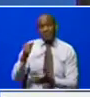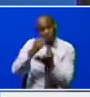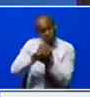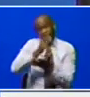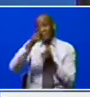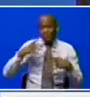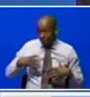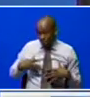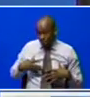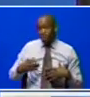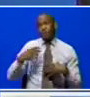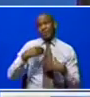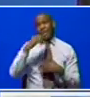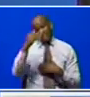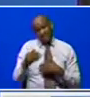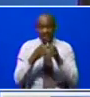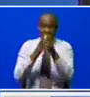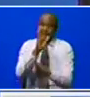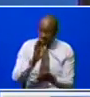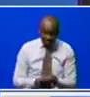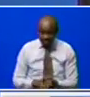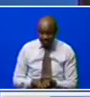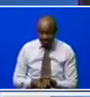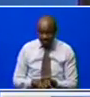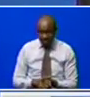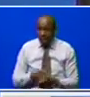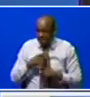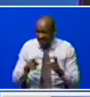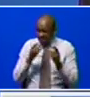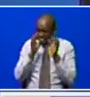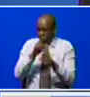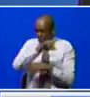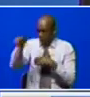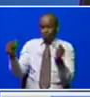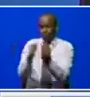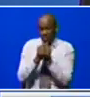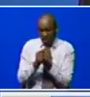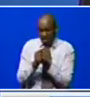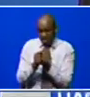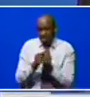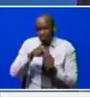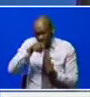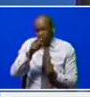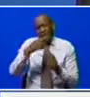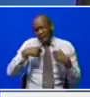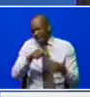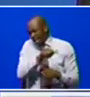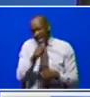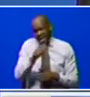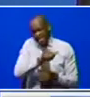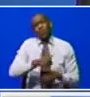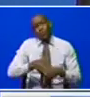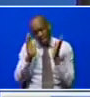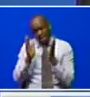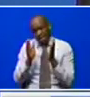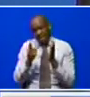to be the next leader in their opinion. But if we put them collectively, is there any way